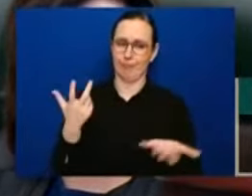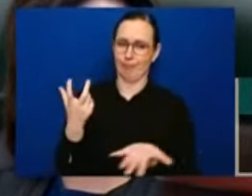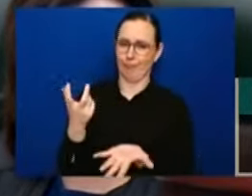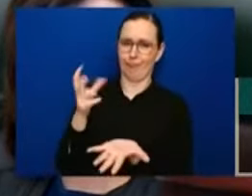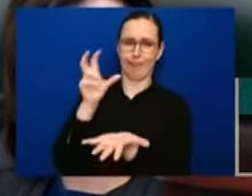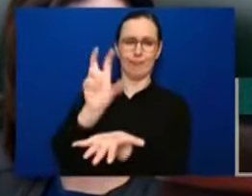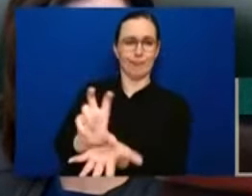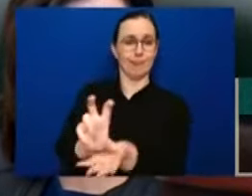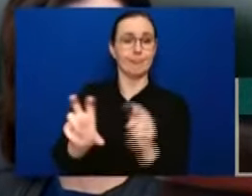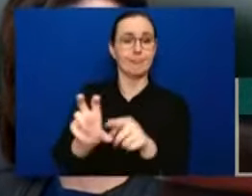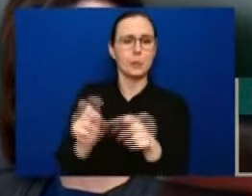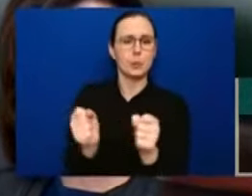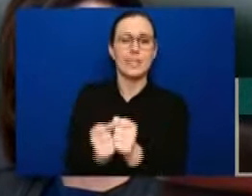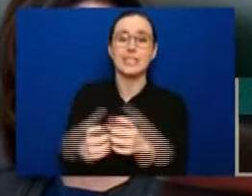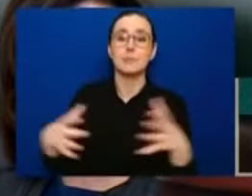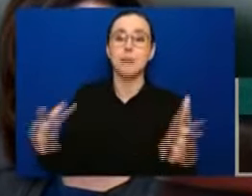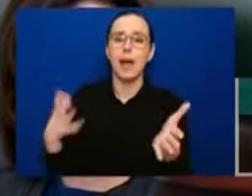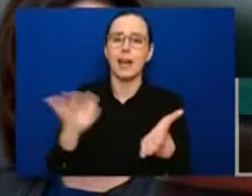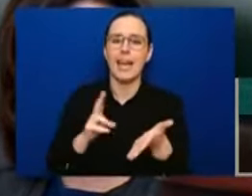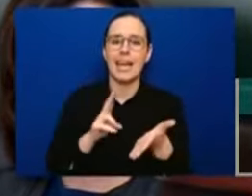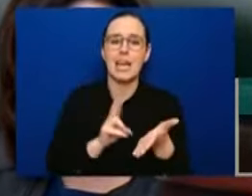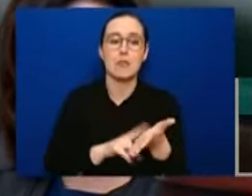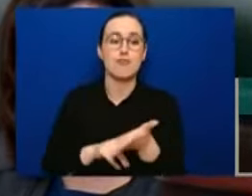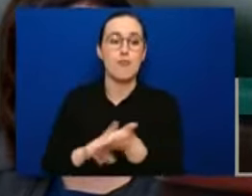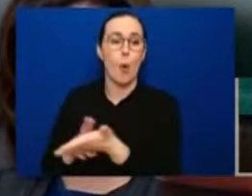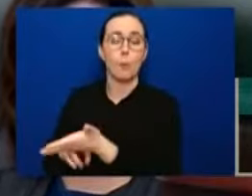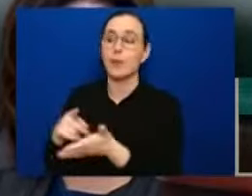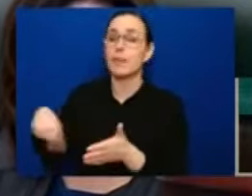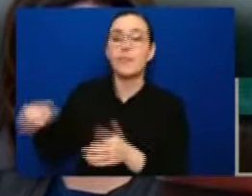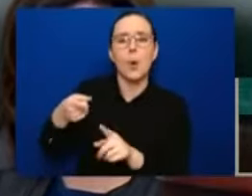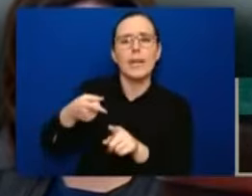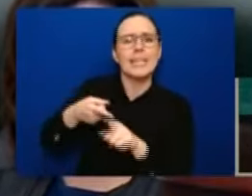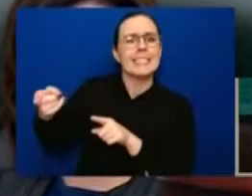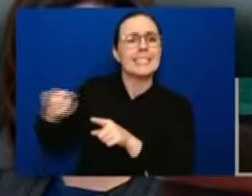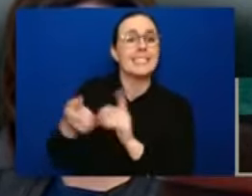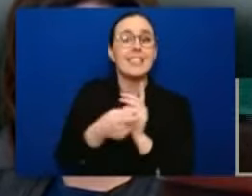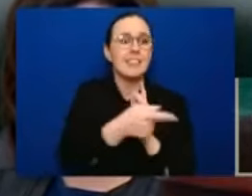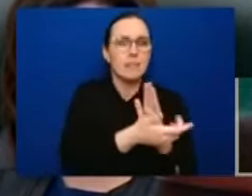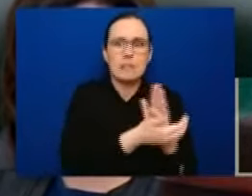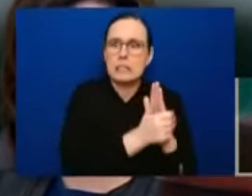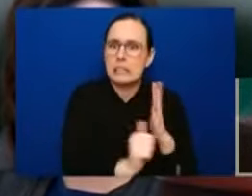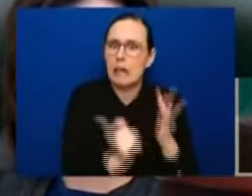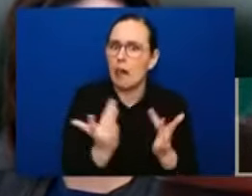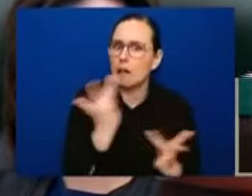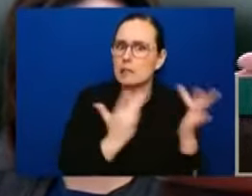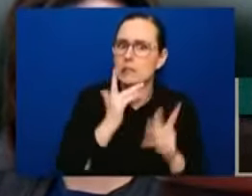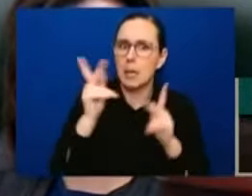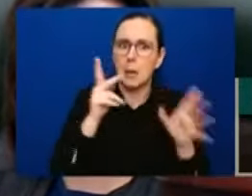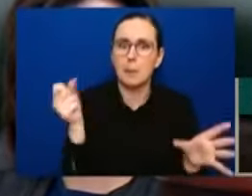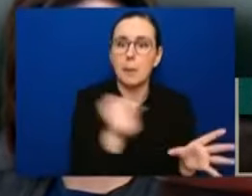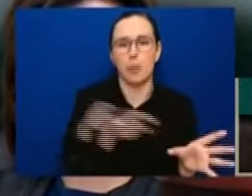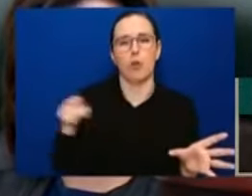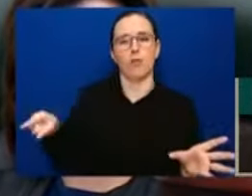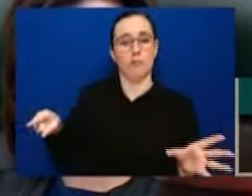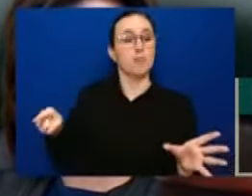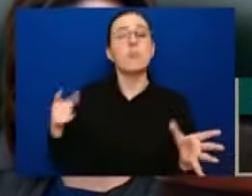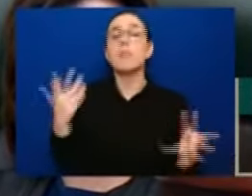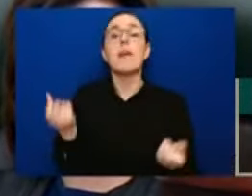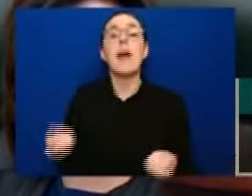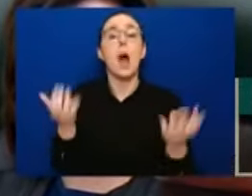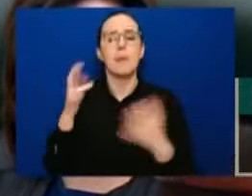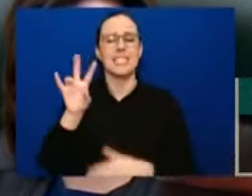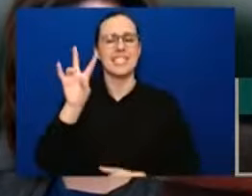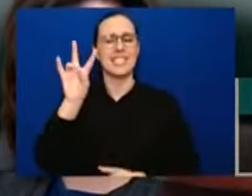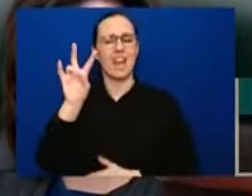7,000 seats will be created in areas such as high technology, finance, agriculture sciences, health, and